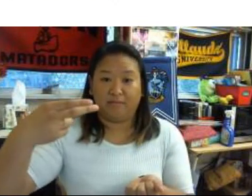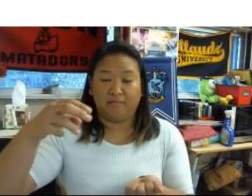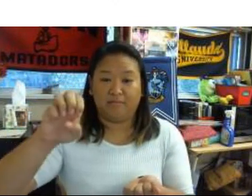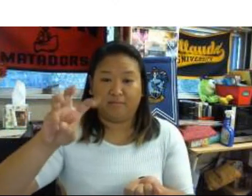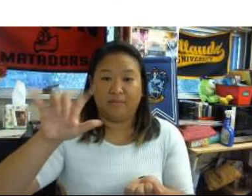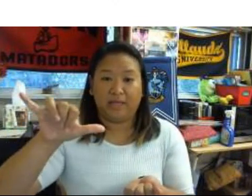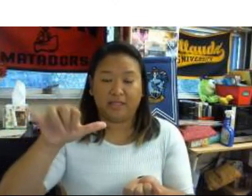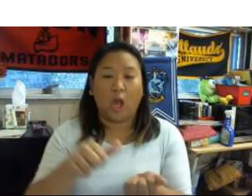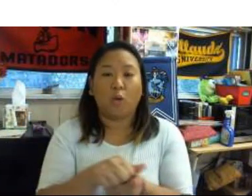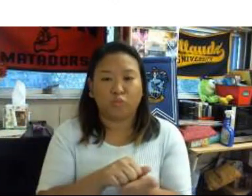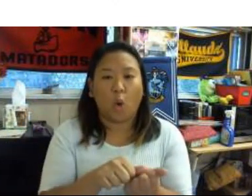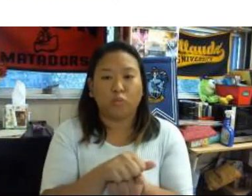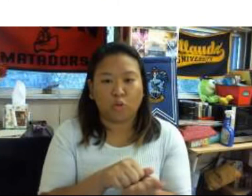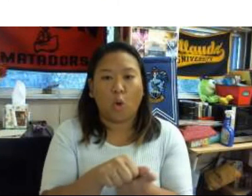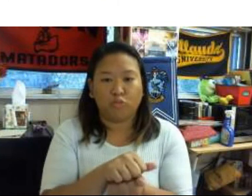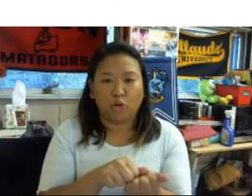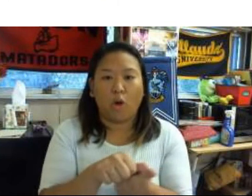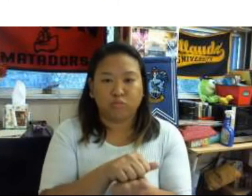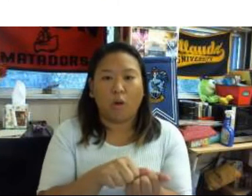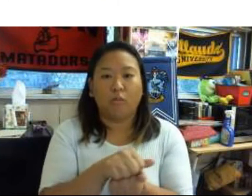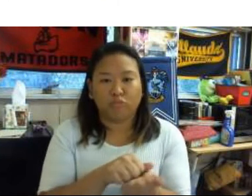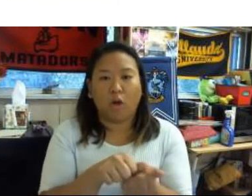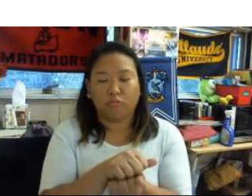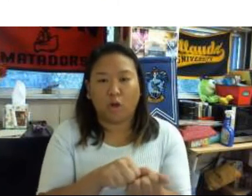Chewy is